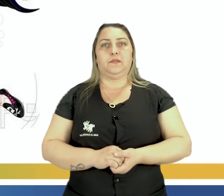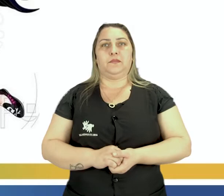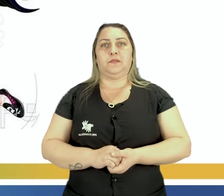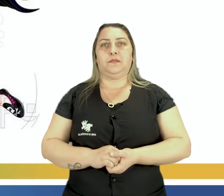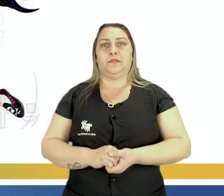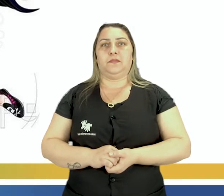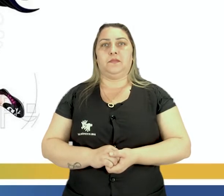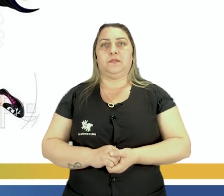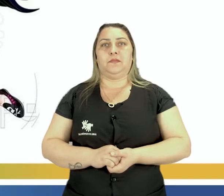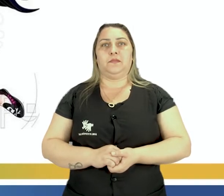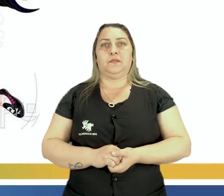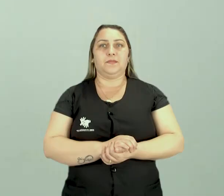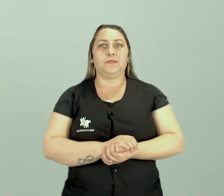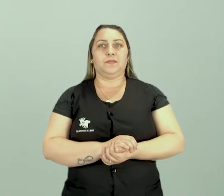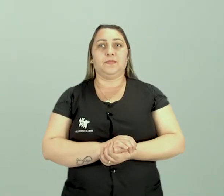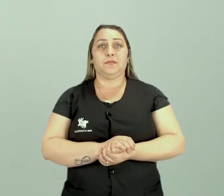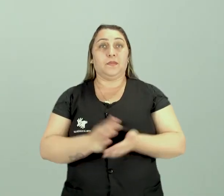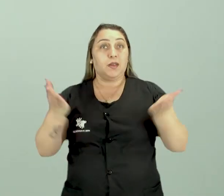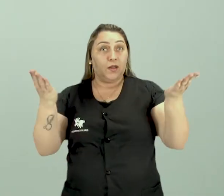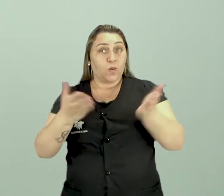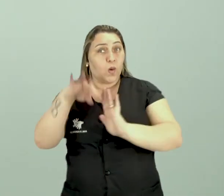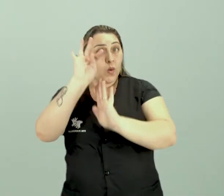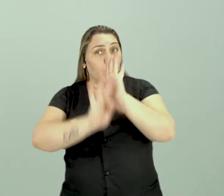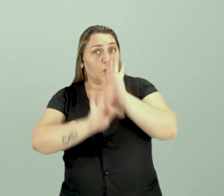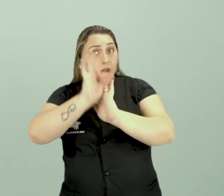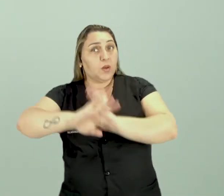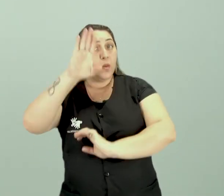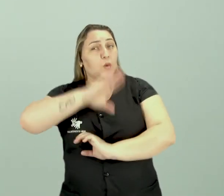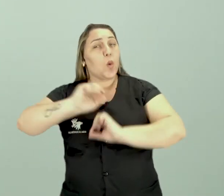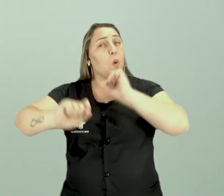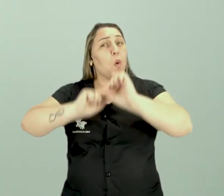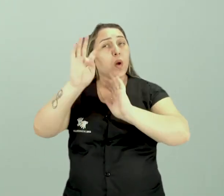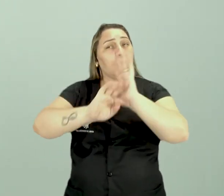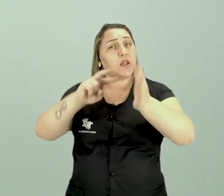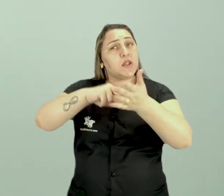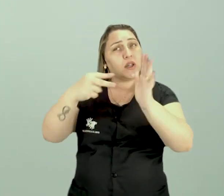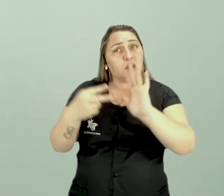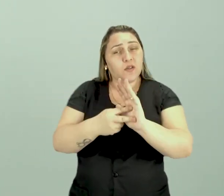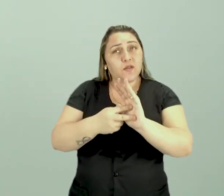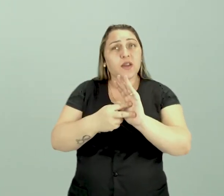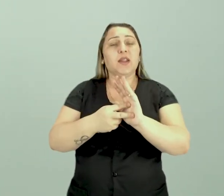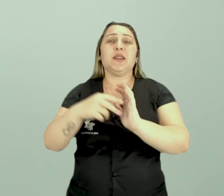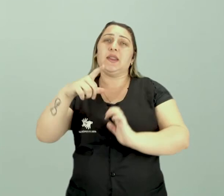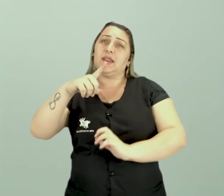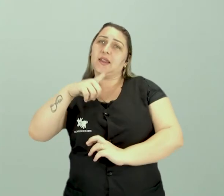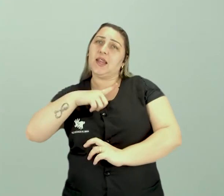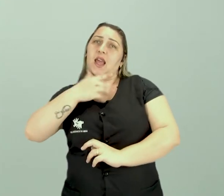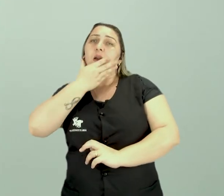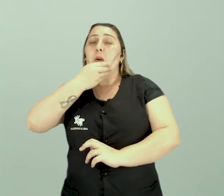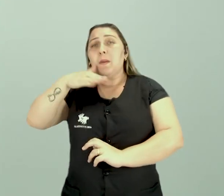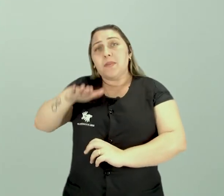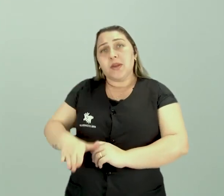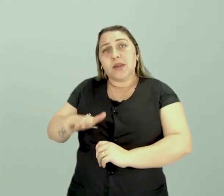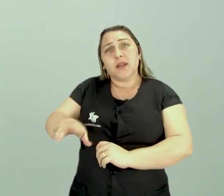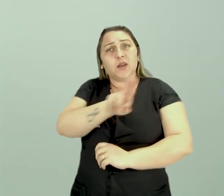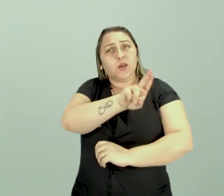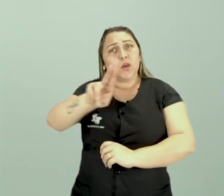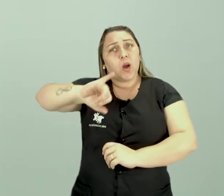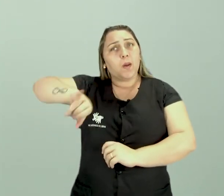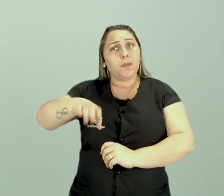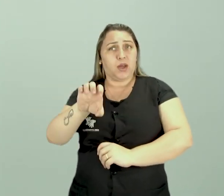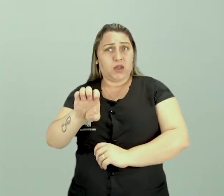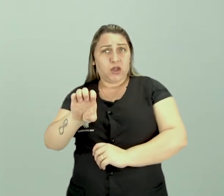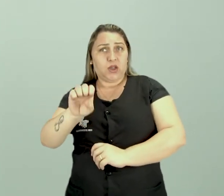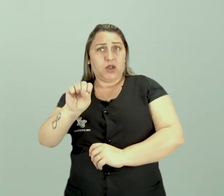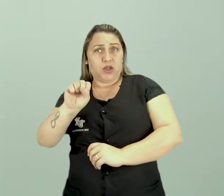even play the guitar. Bom, então o que o texto está falando aí, né, pessoal? A gente consegue entender que o texto está falando sobre